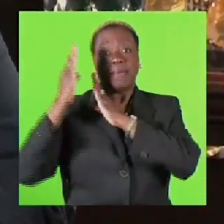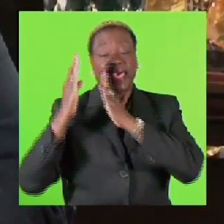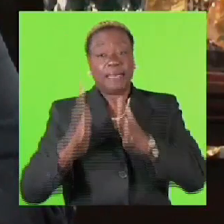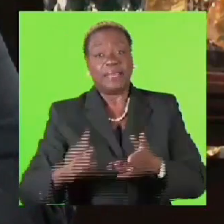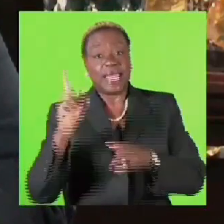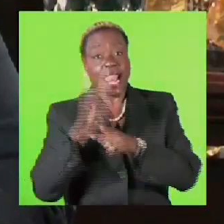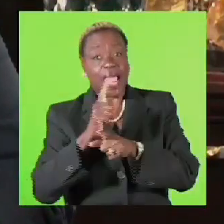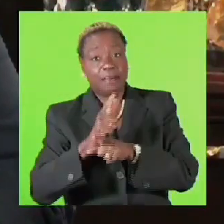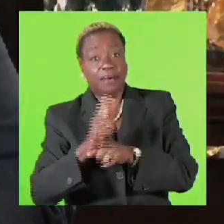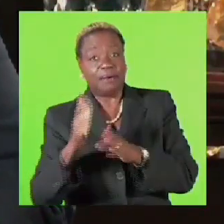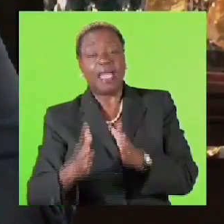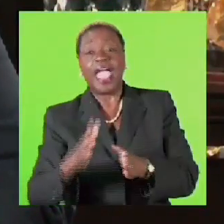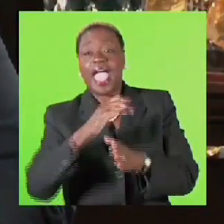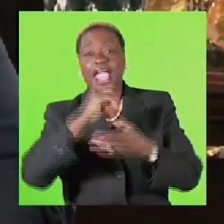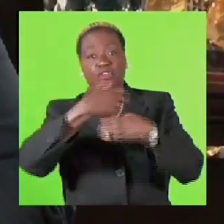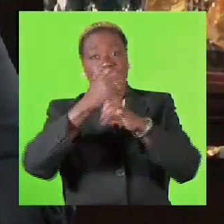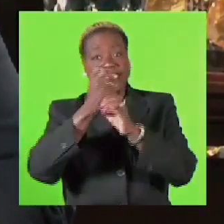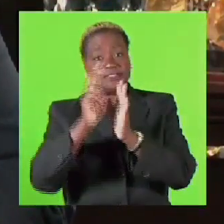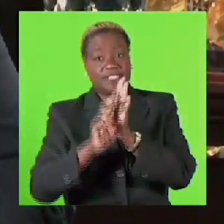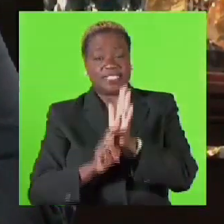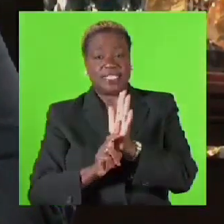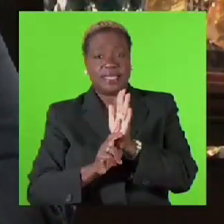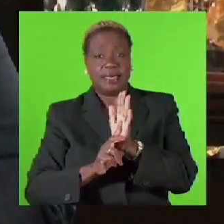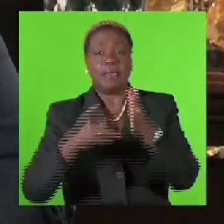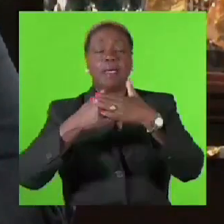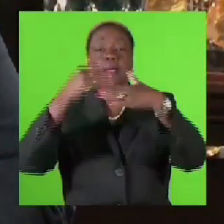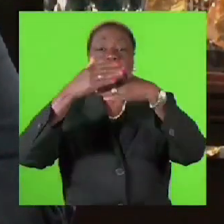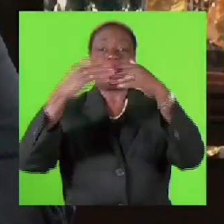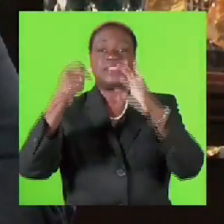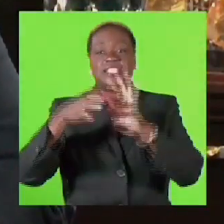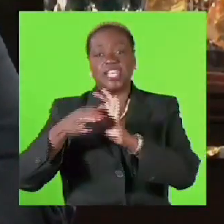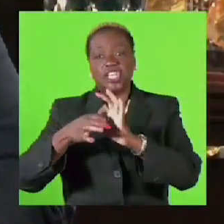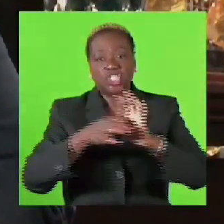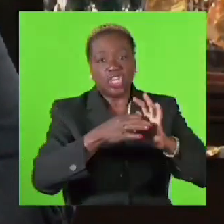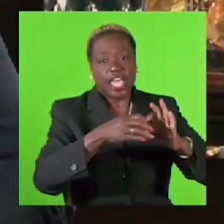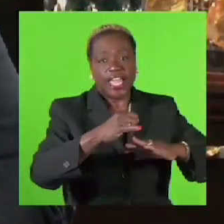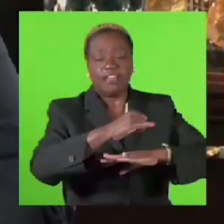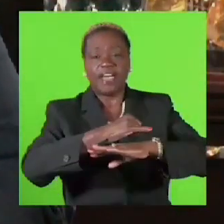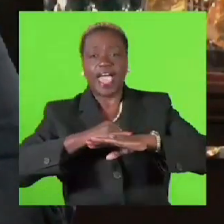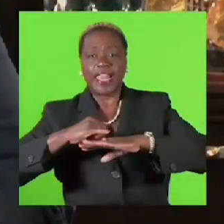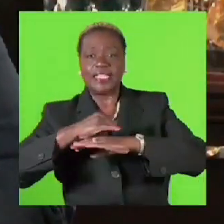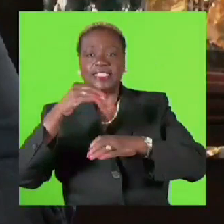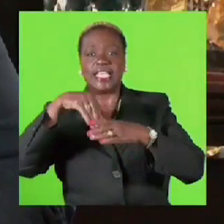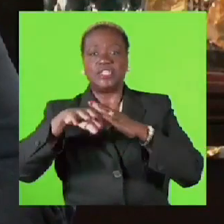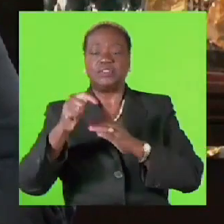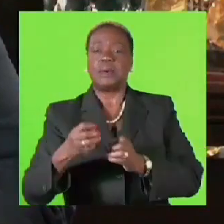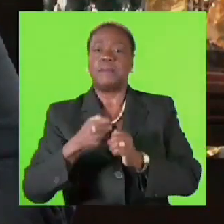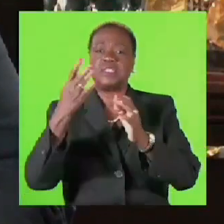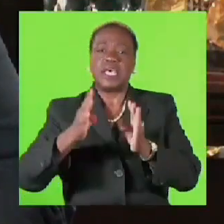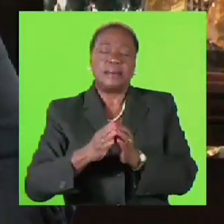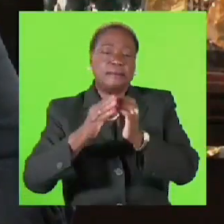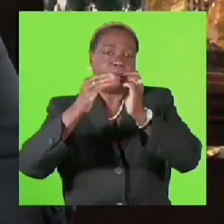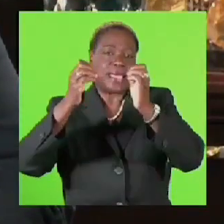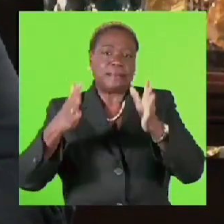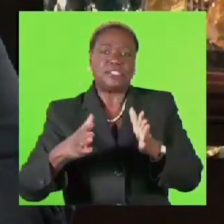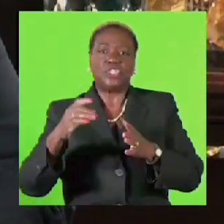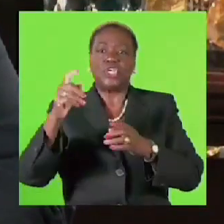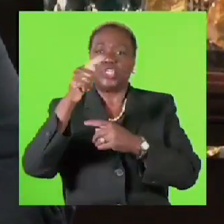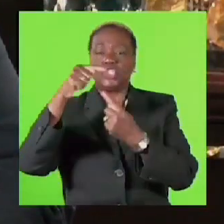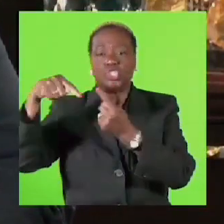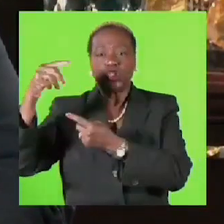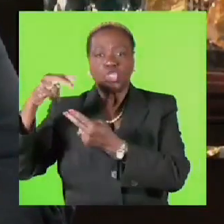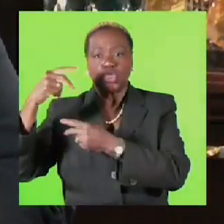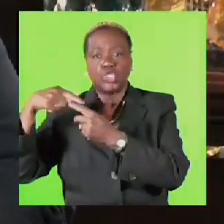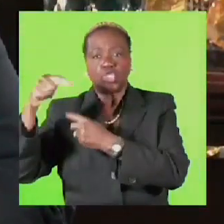Bahamian labor and creativity built this chain of islands into the most dynamic tourism